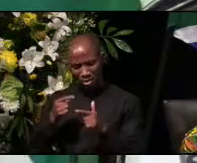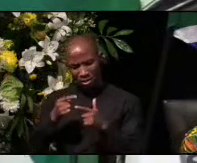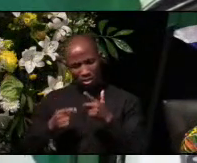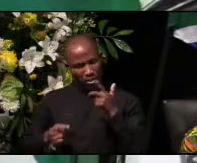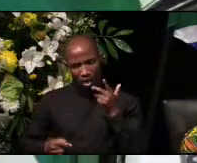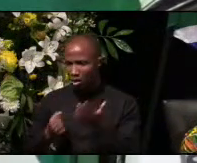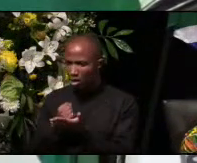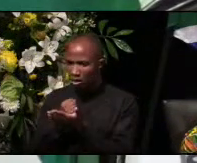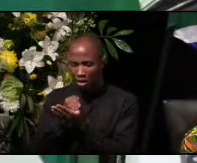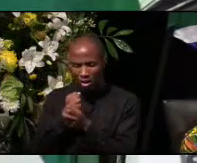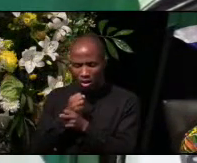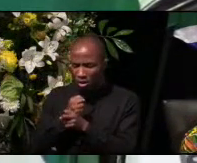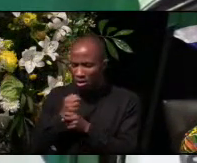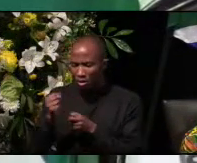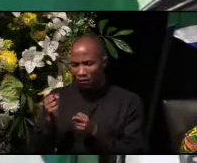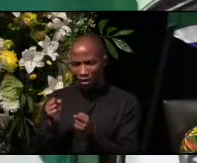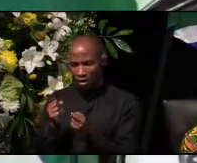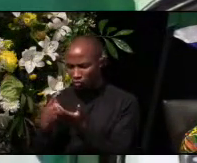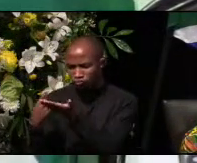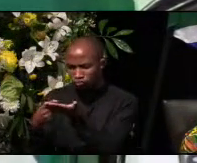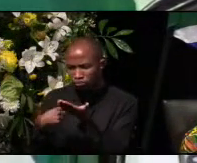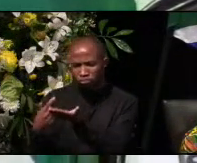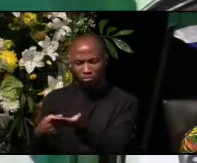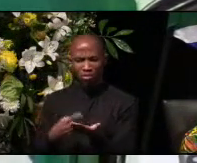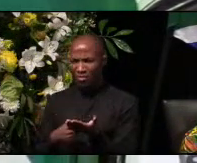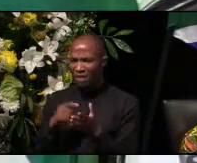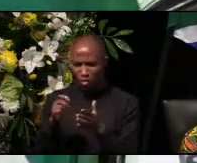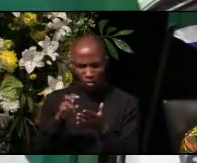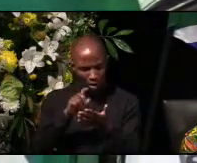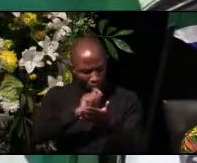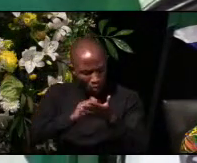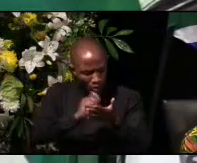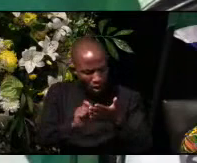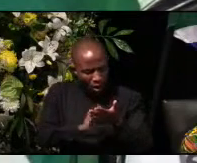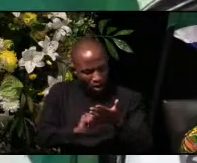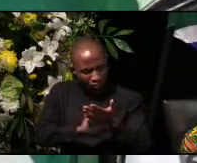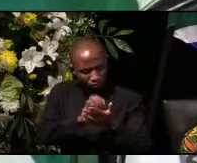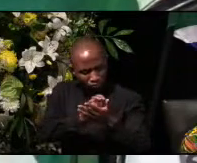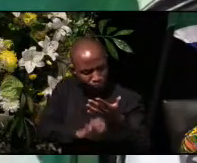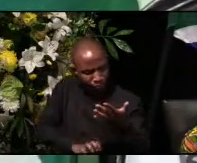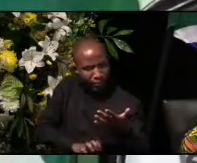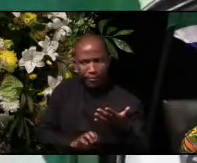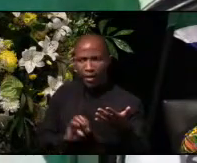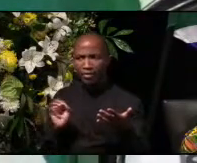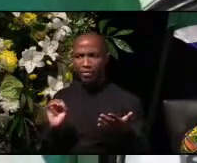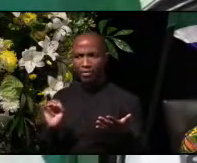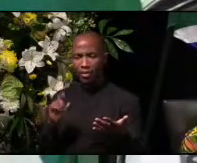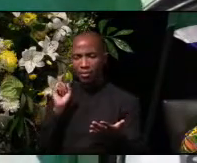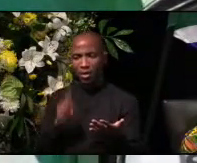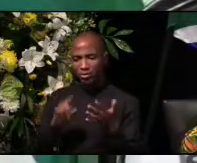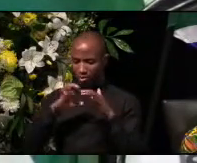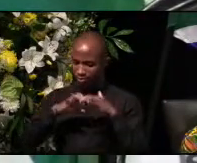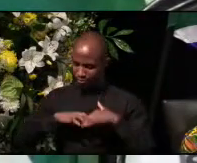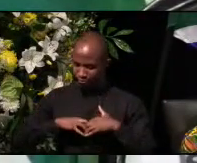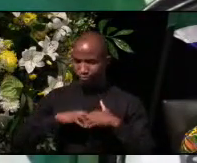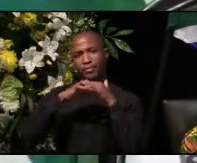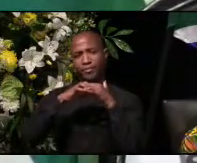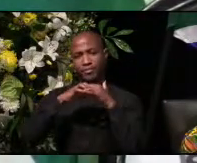since very little is written about some of them we must start this initiative